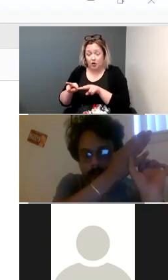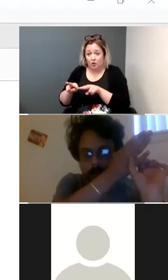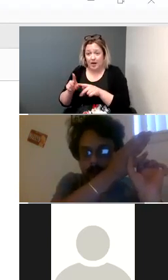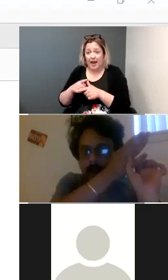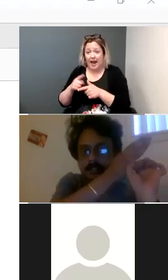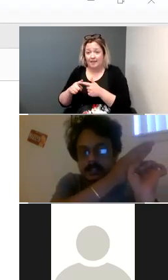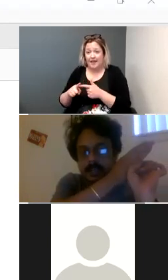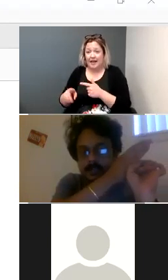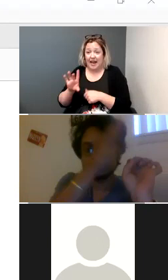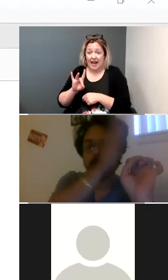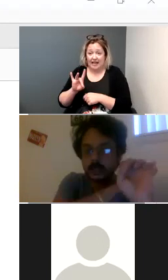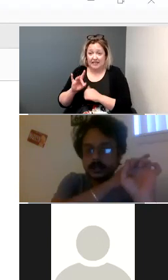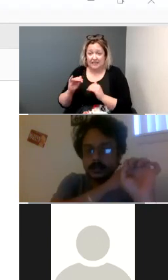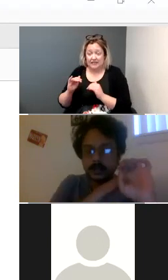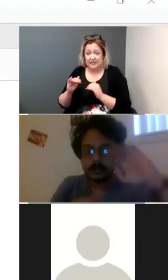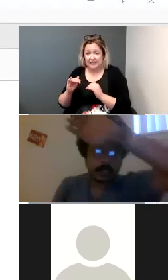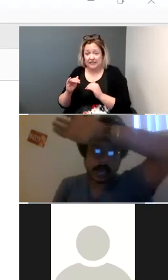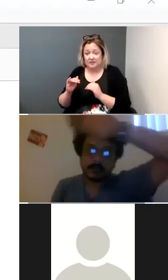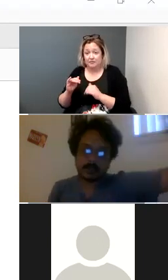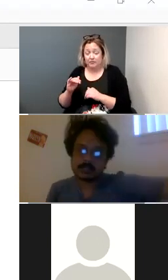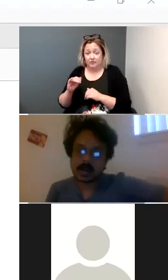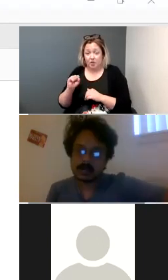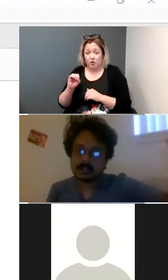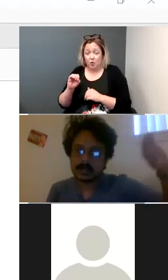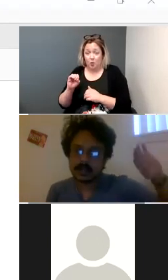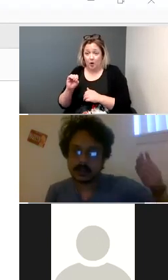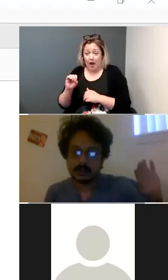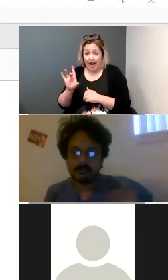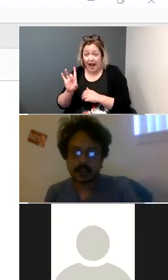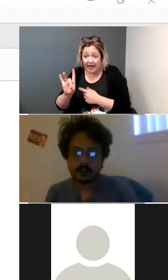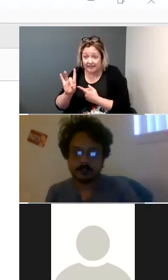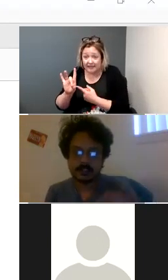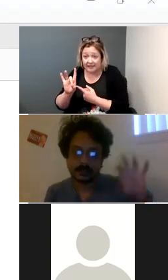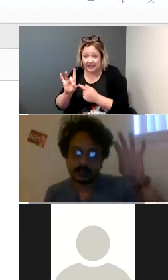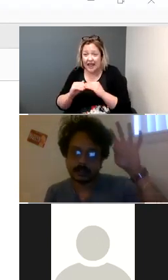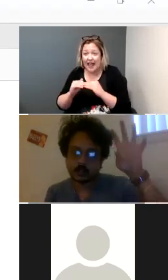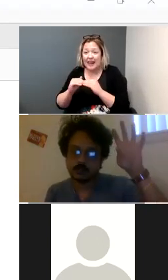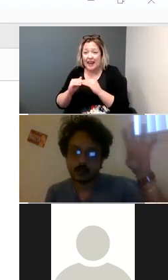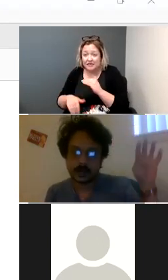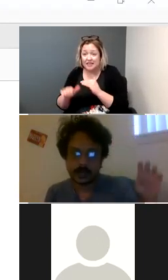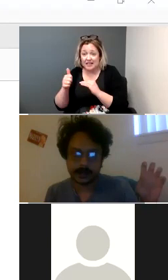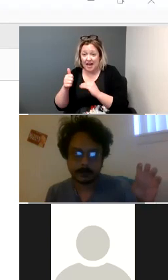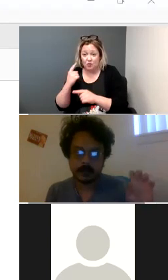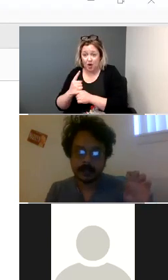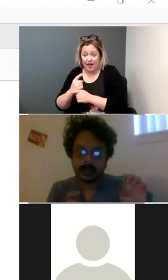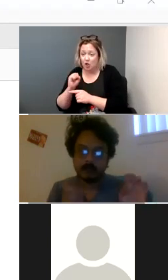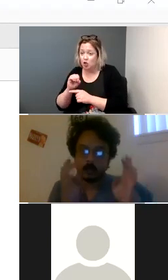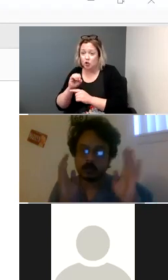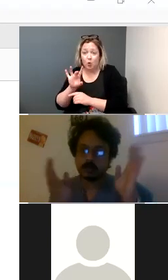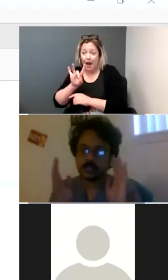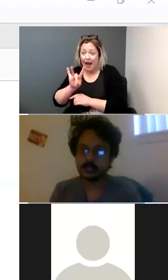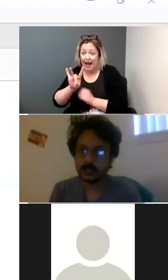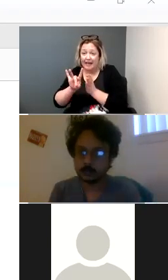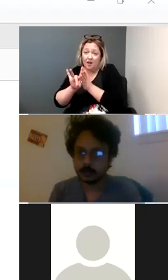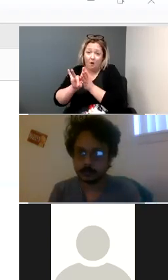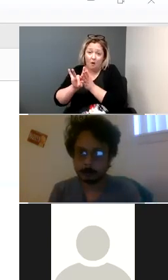10. And since 8 is smaller than 10, I will discard this entire left half of this array, that is 2, 4, and 8. And I will